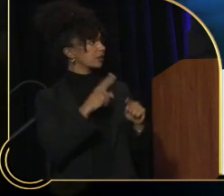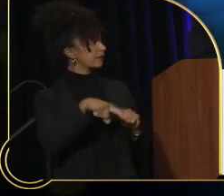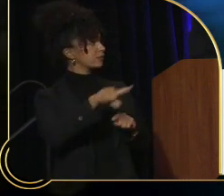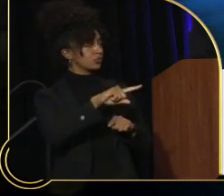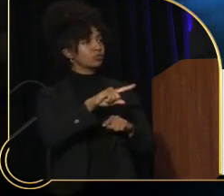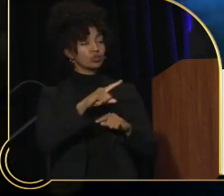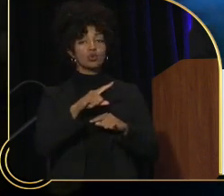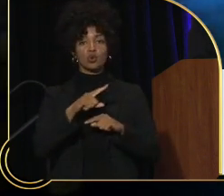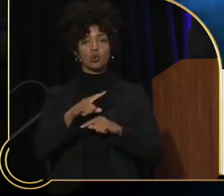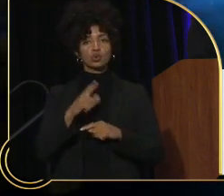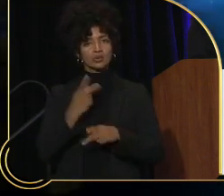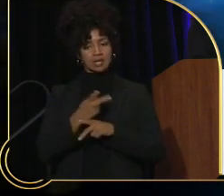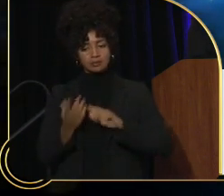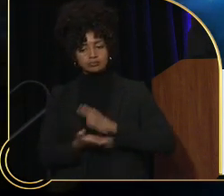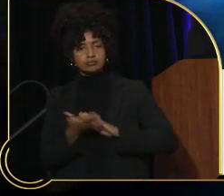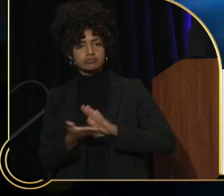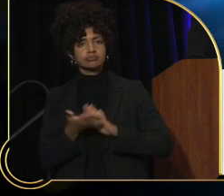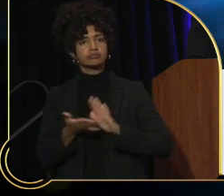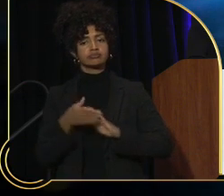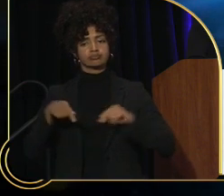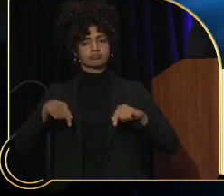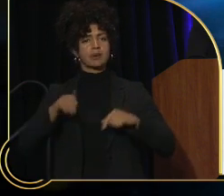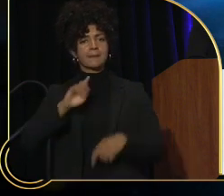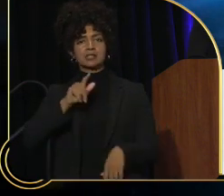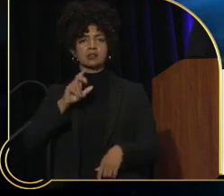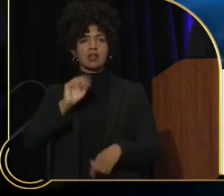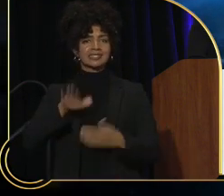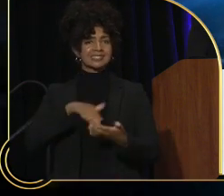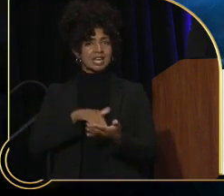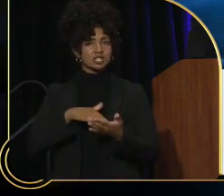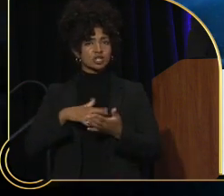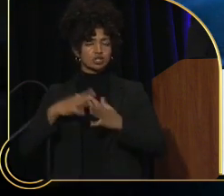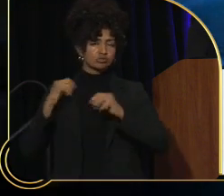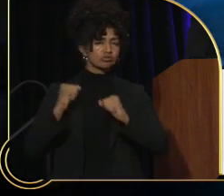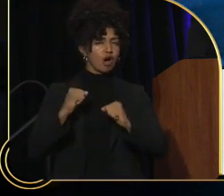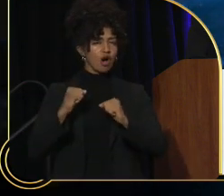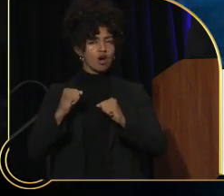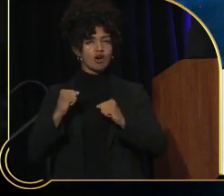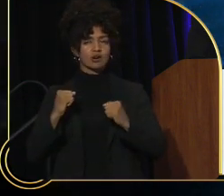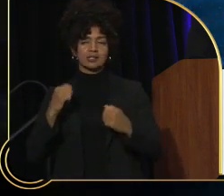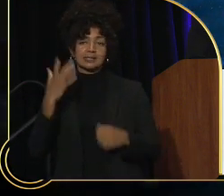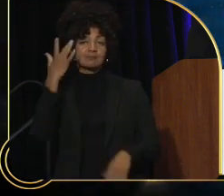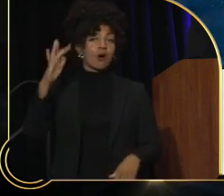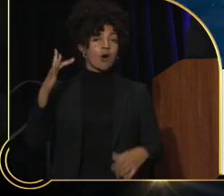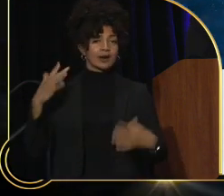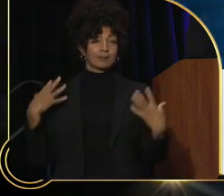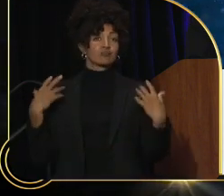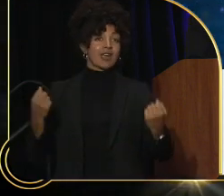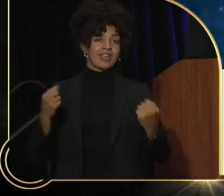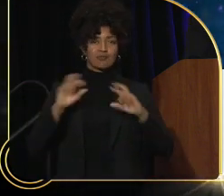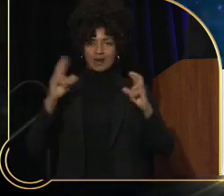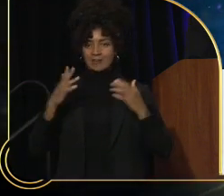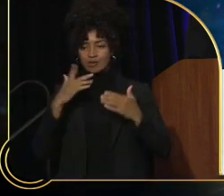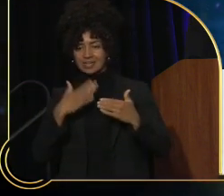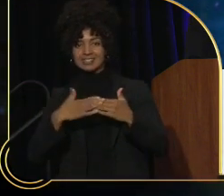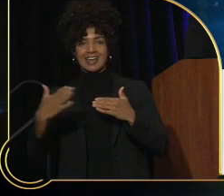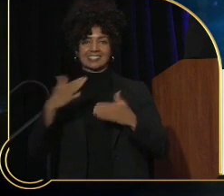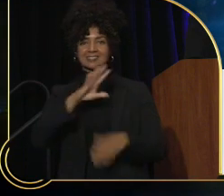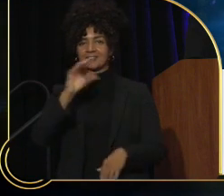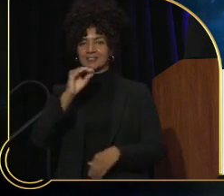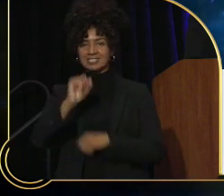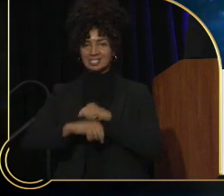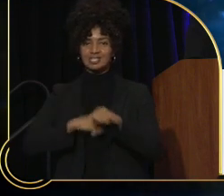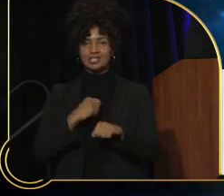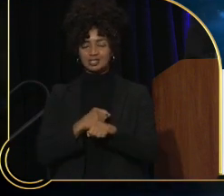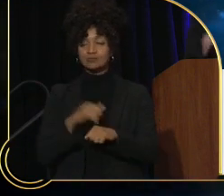Center strong and smart and brave as we enter our second 50 years. And I want to thank also the